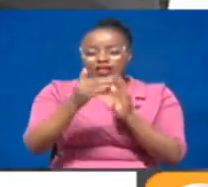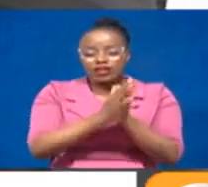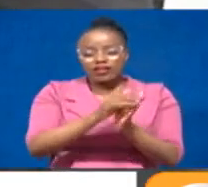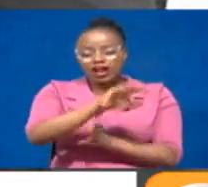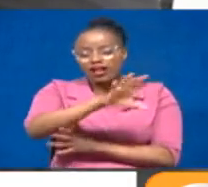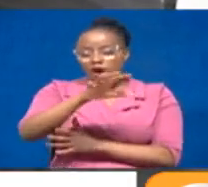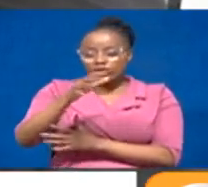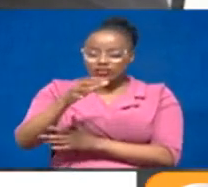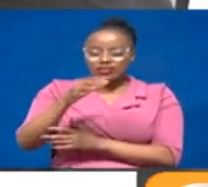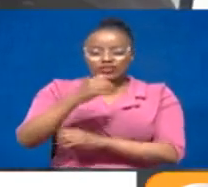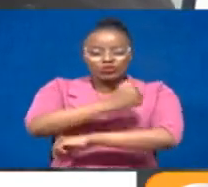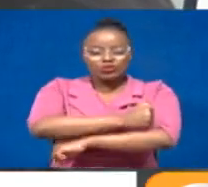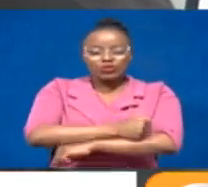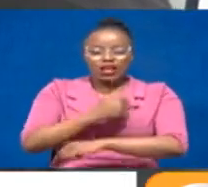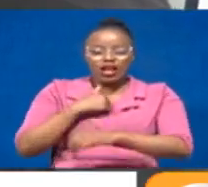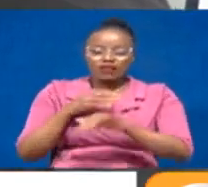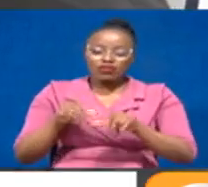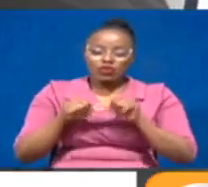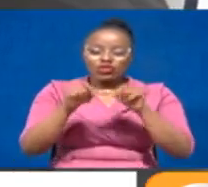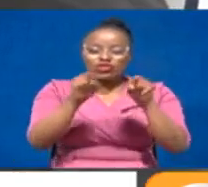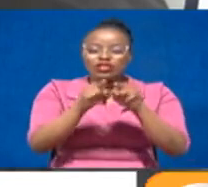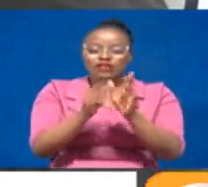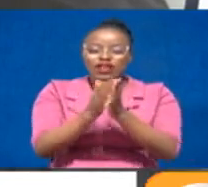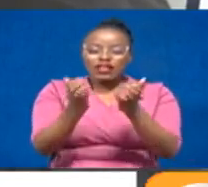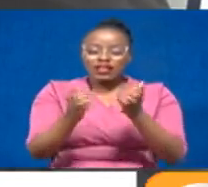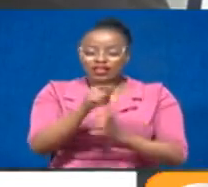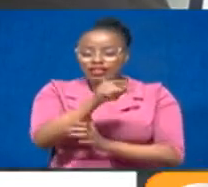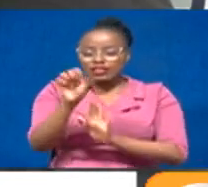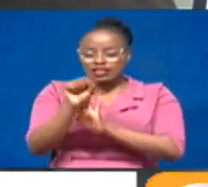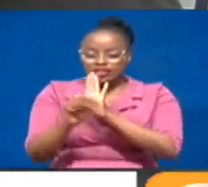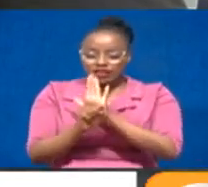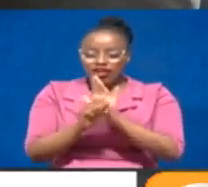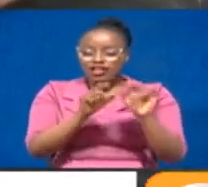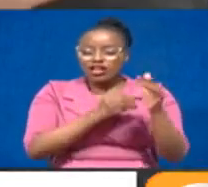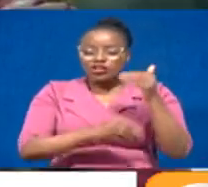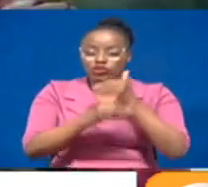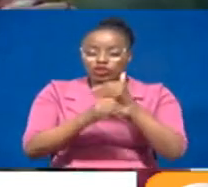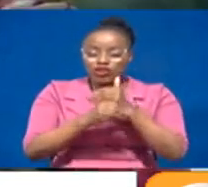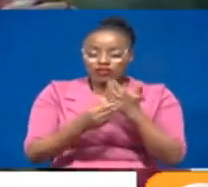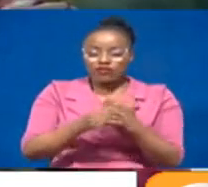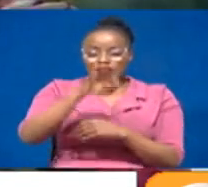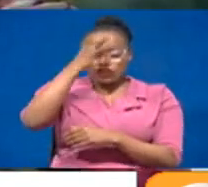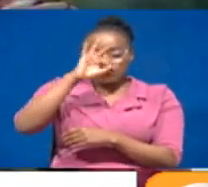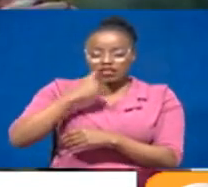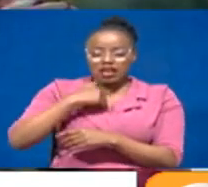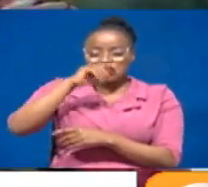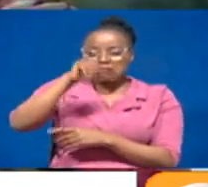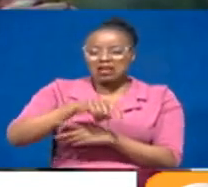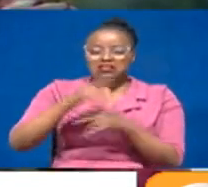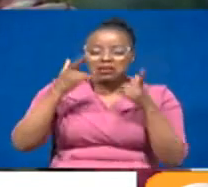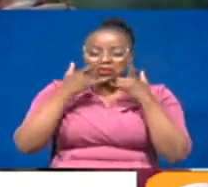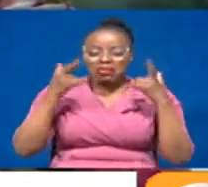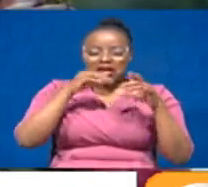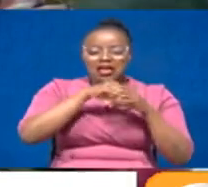school districts are free to maintain their restrictions and requirements in those states. Additionally, France is to drop mandatory mask wearing